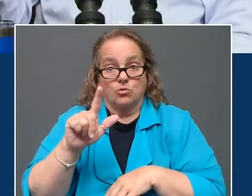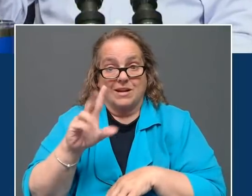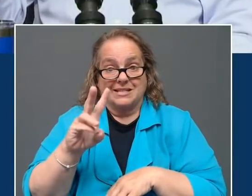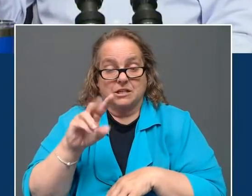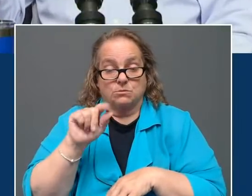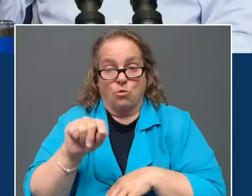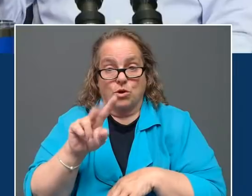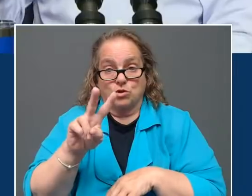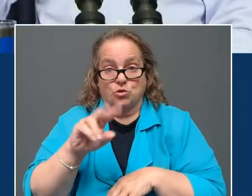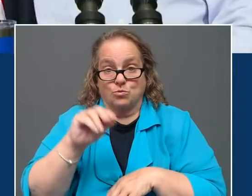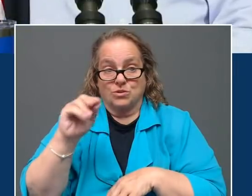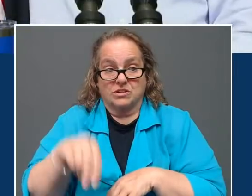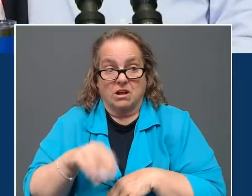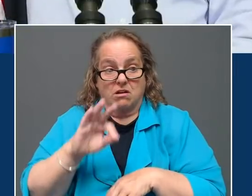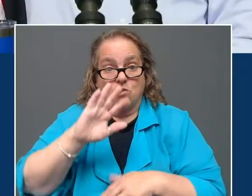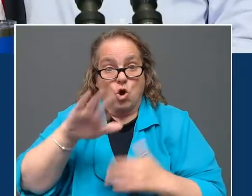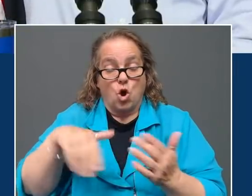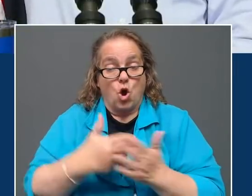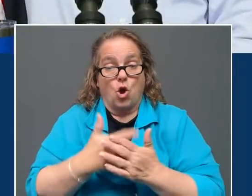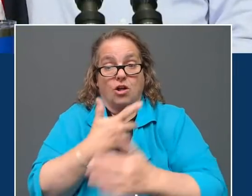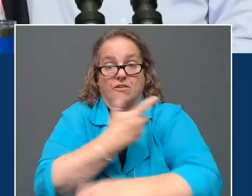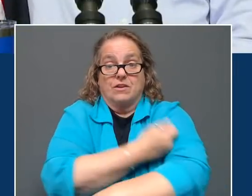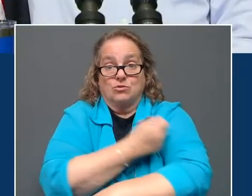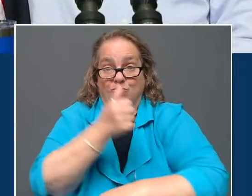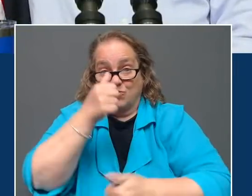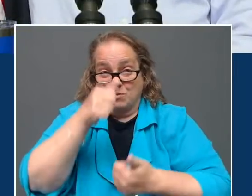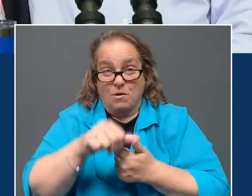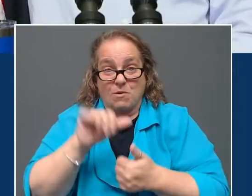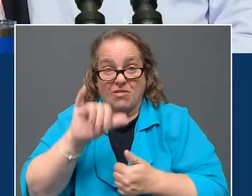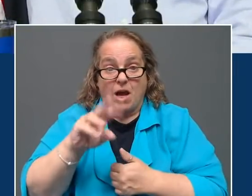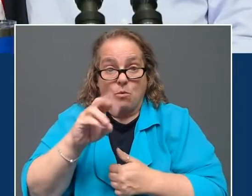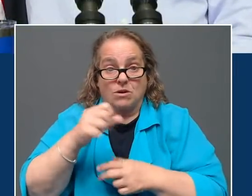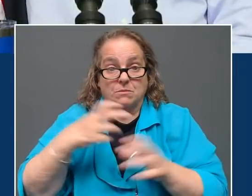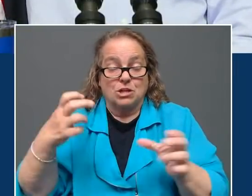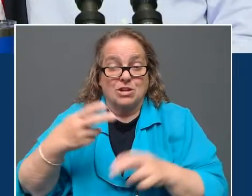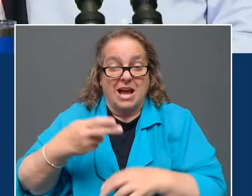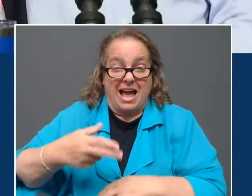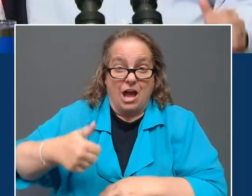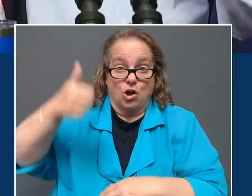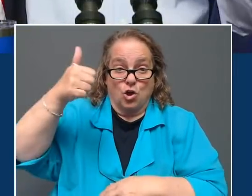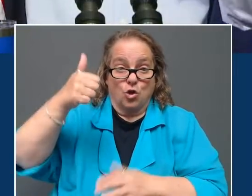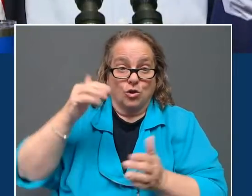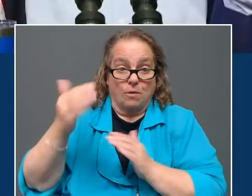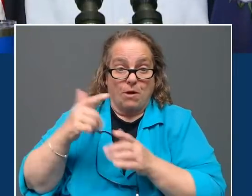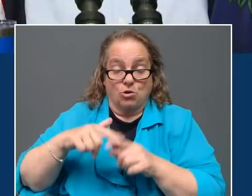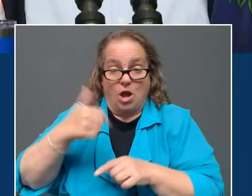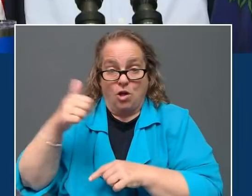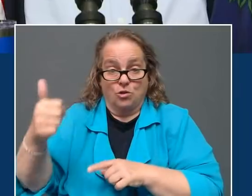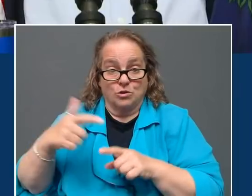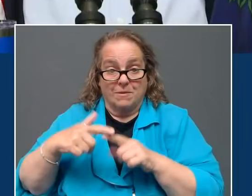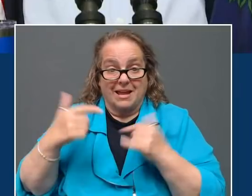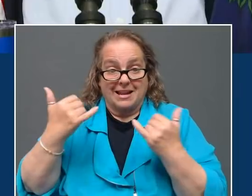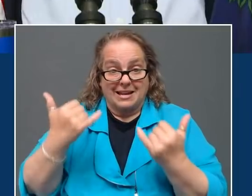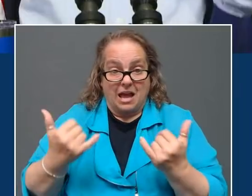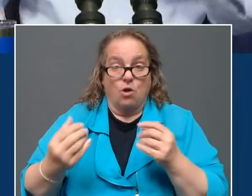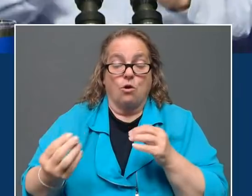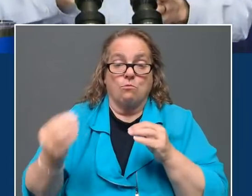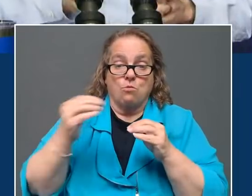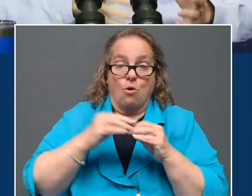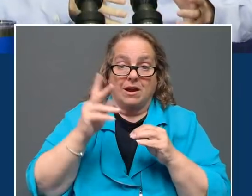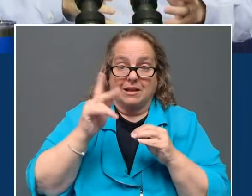26.2% of all vaccinations. Remember, that was much higher compared to the others, but there are more